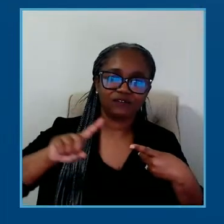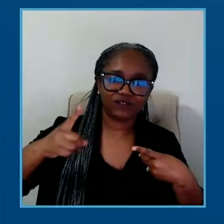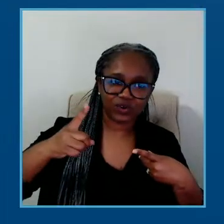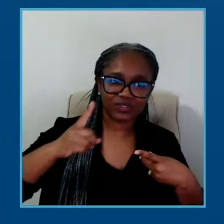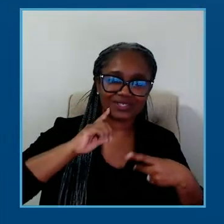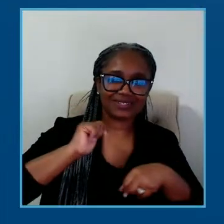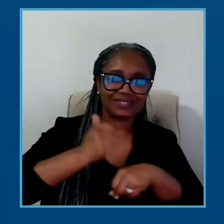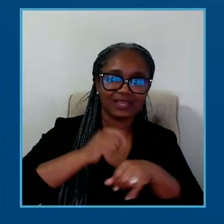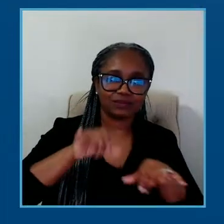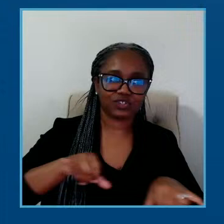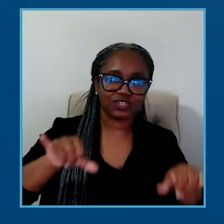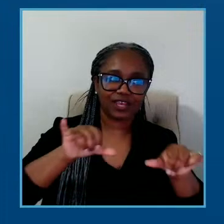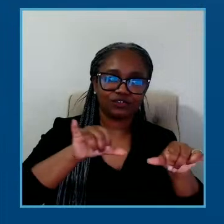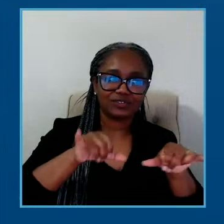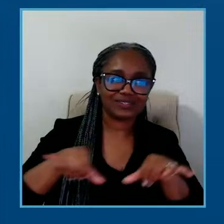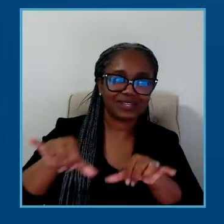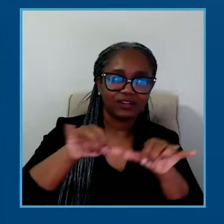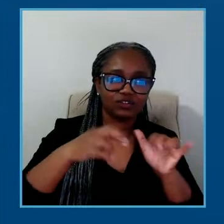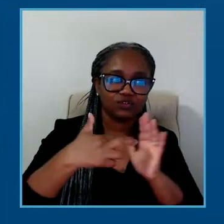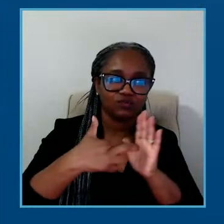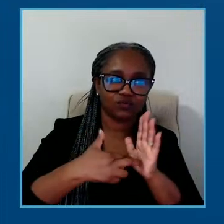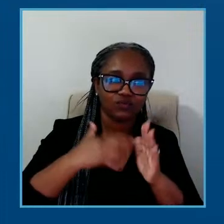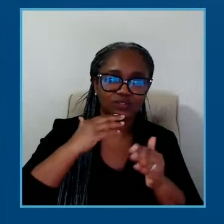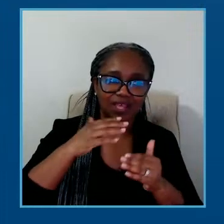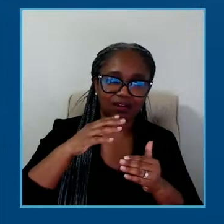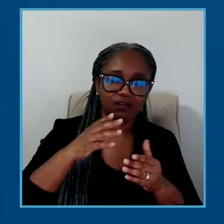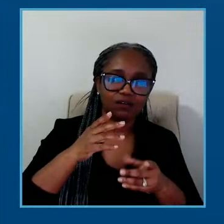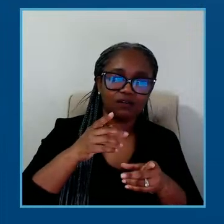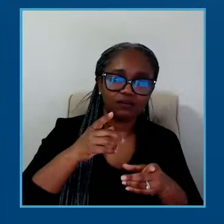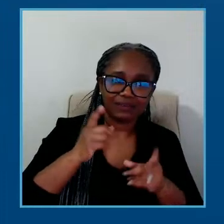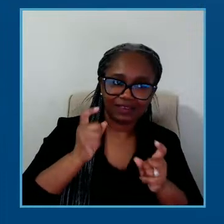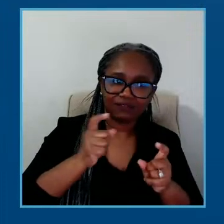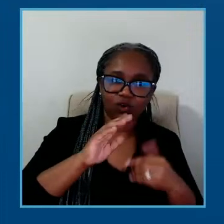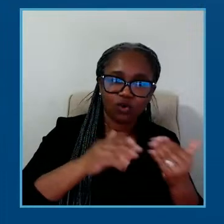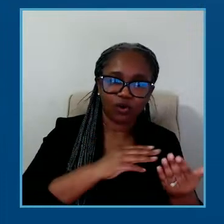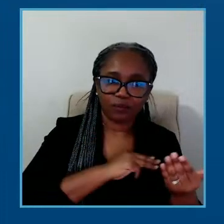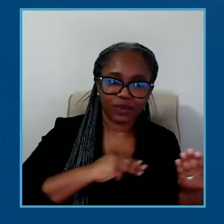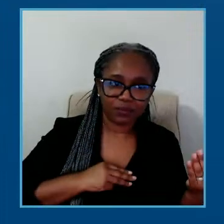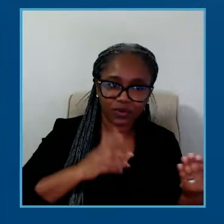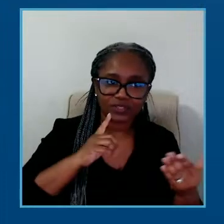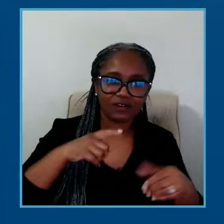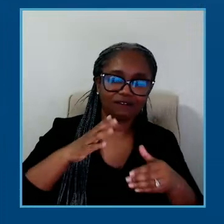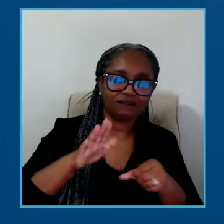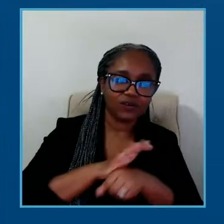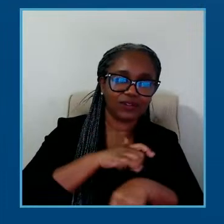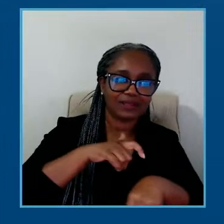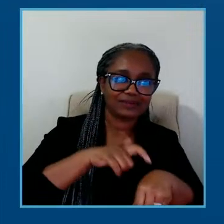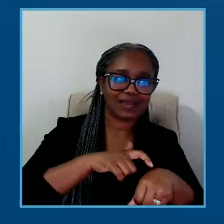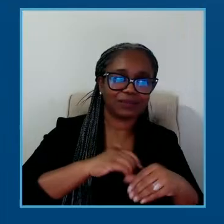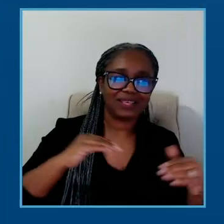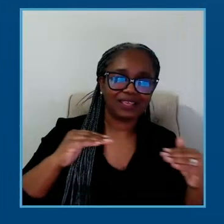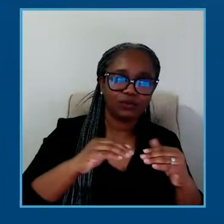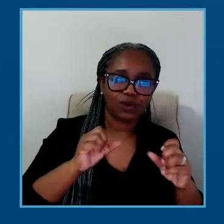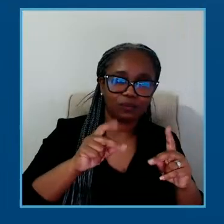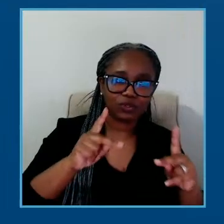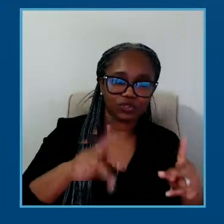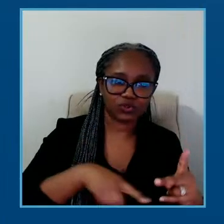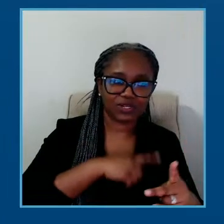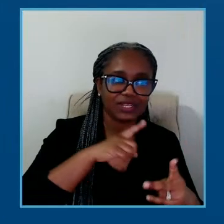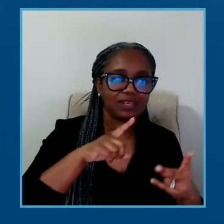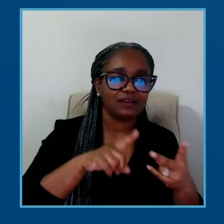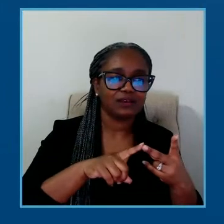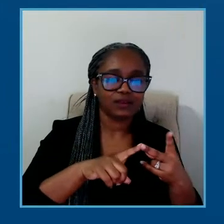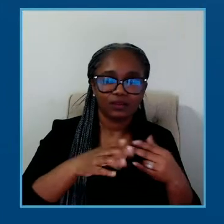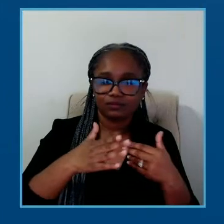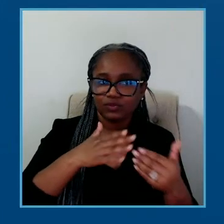sex. Article 8, Section 2 states discrimination in the conduct of Democratic Party affairs on the basis of sex